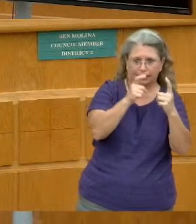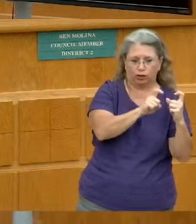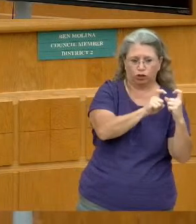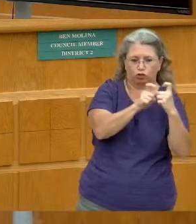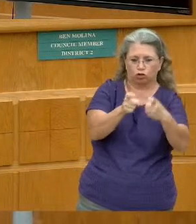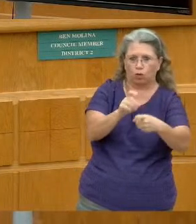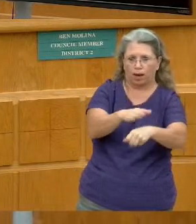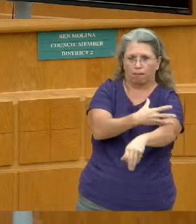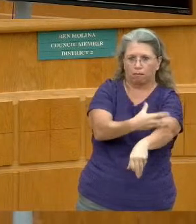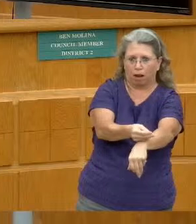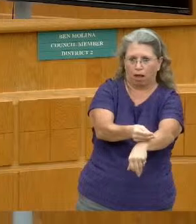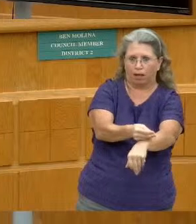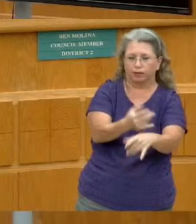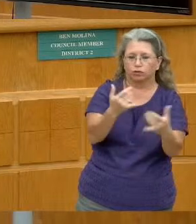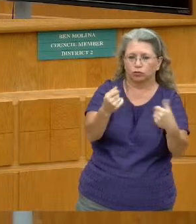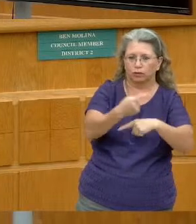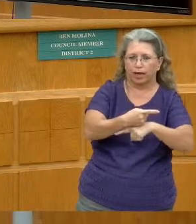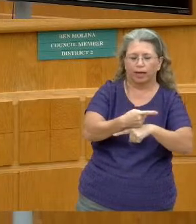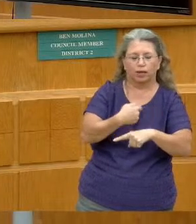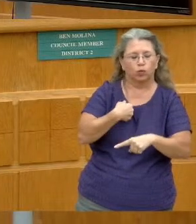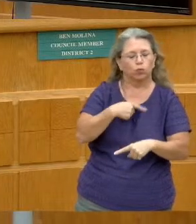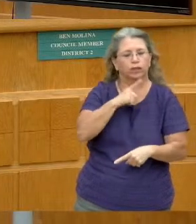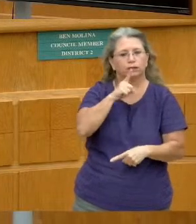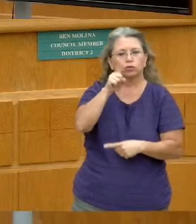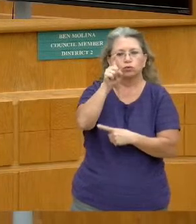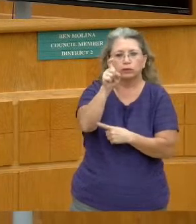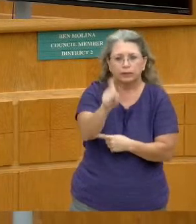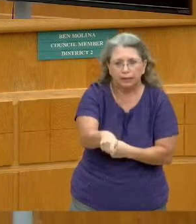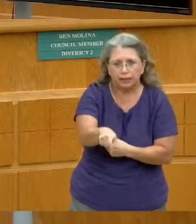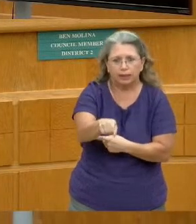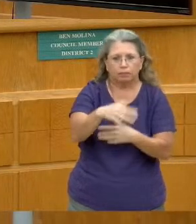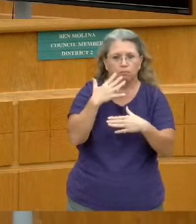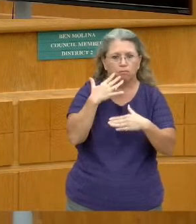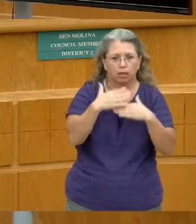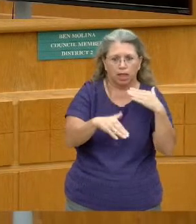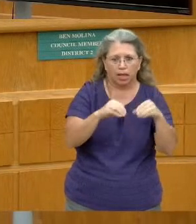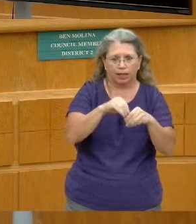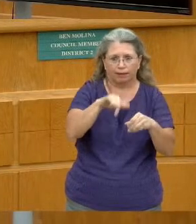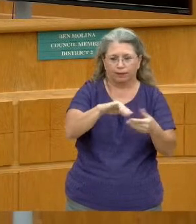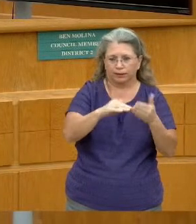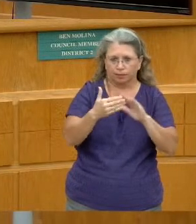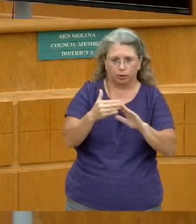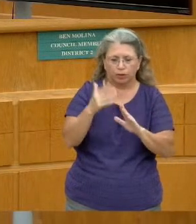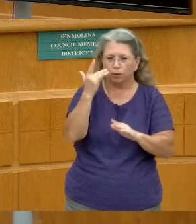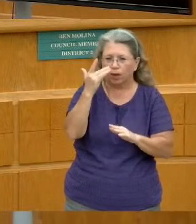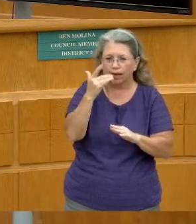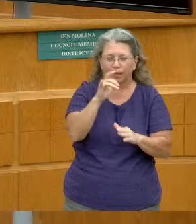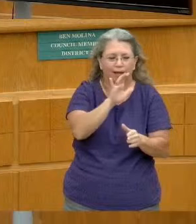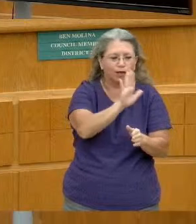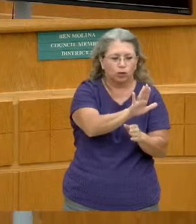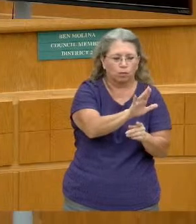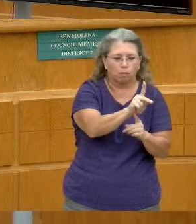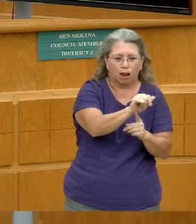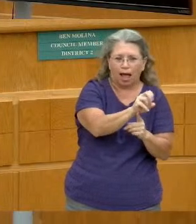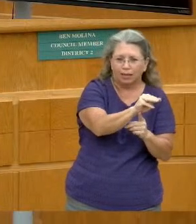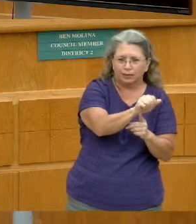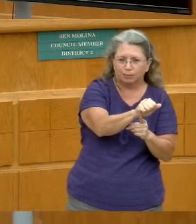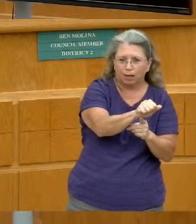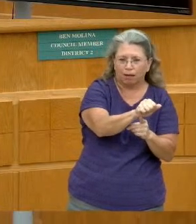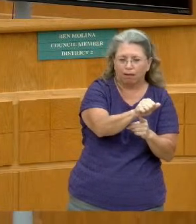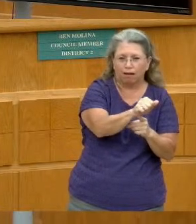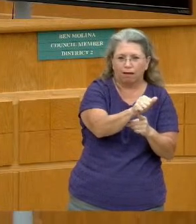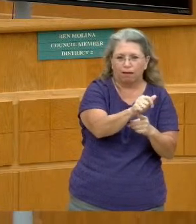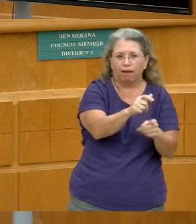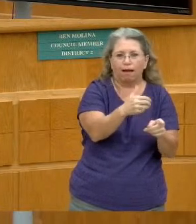need blood desperately in our community to initiate the convalescent plasma therapy treatment that